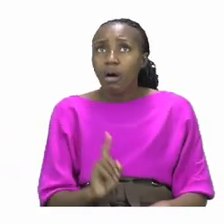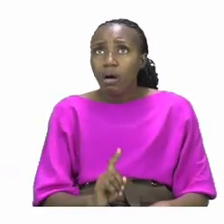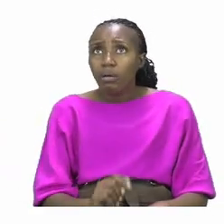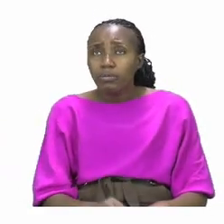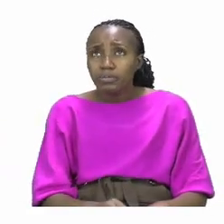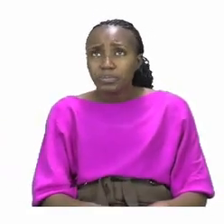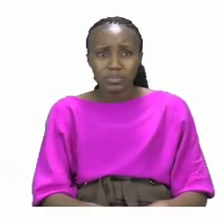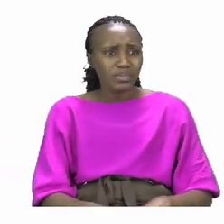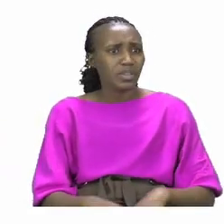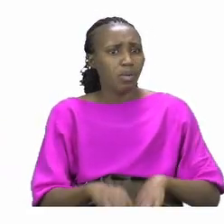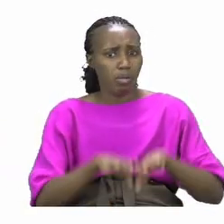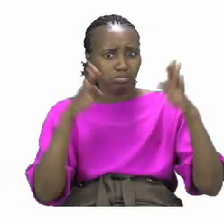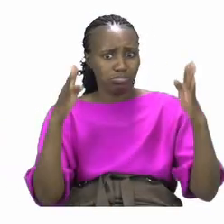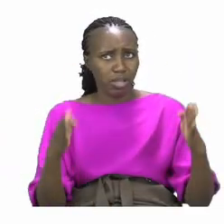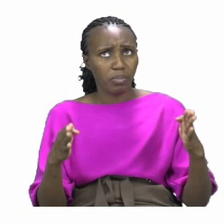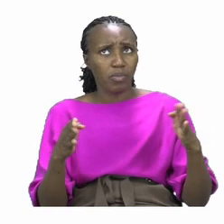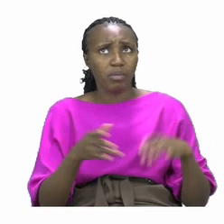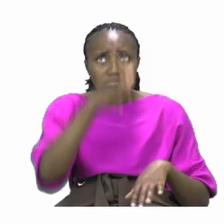and a golden harp.